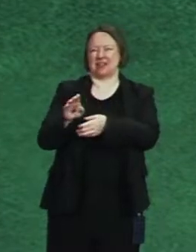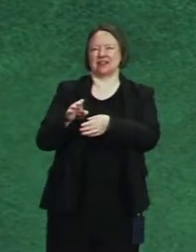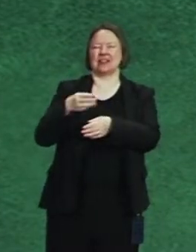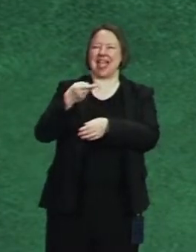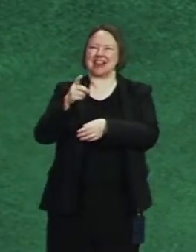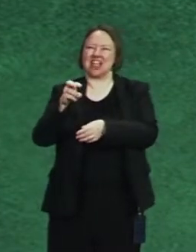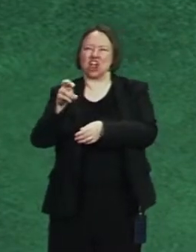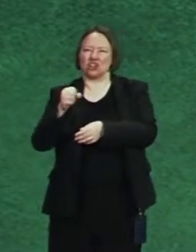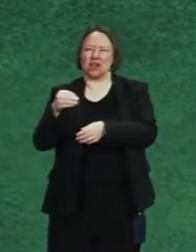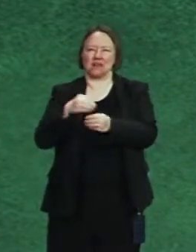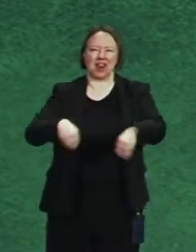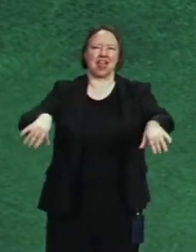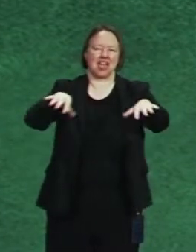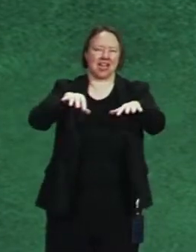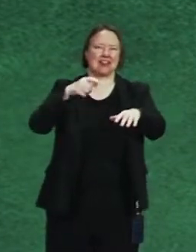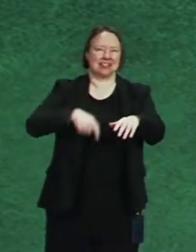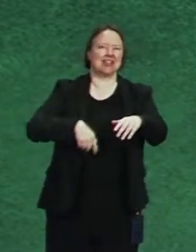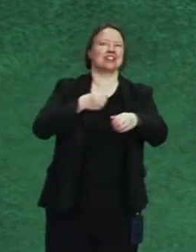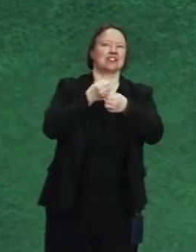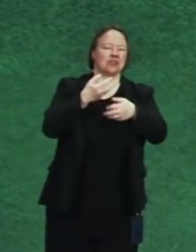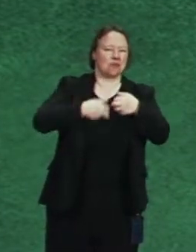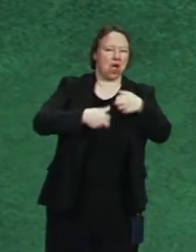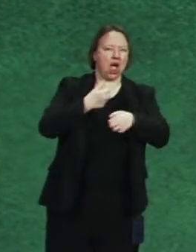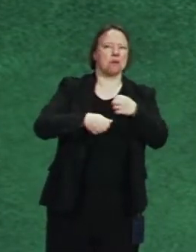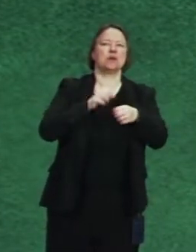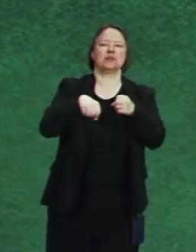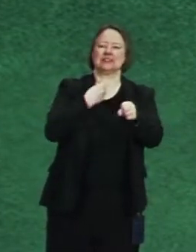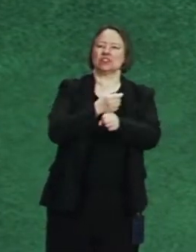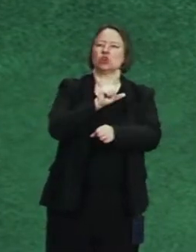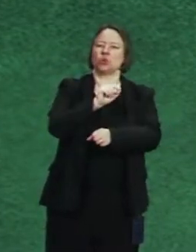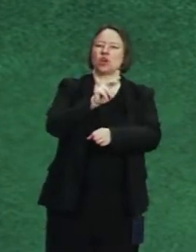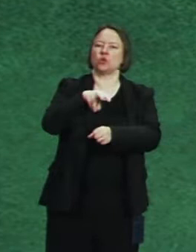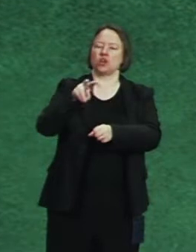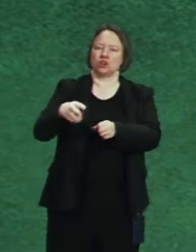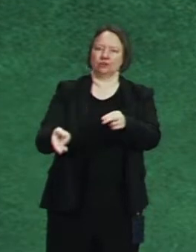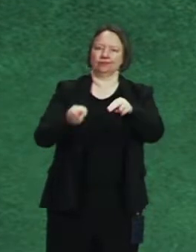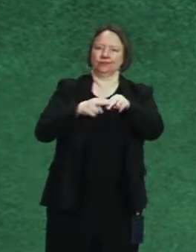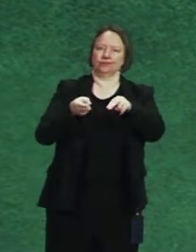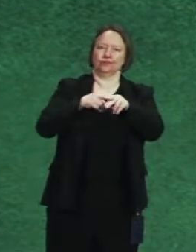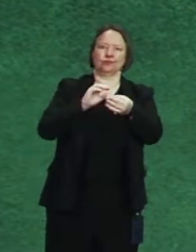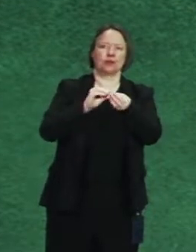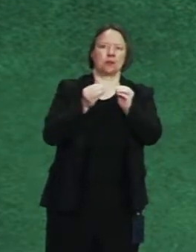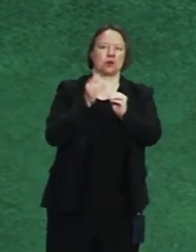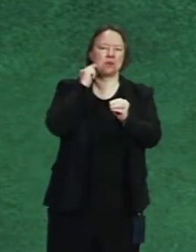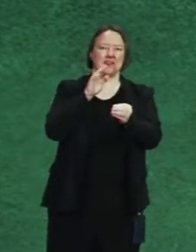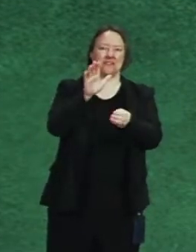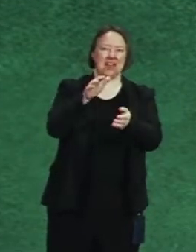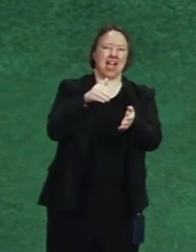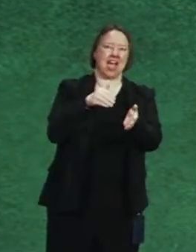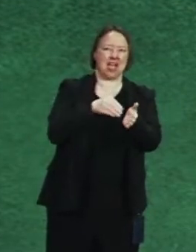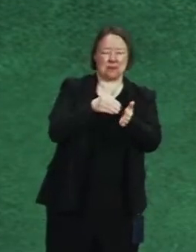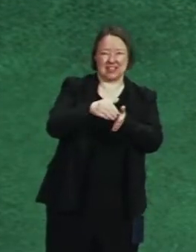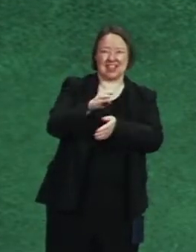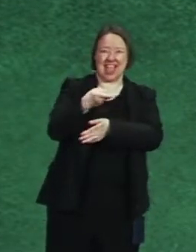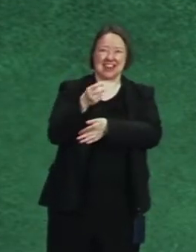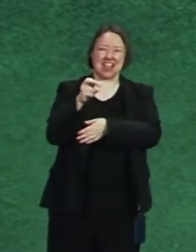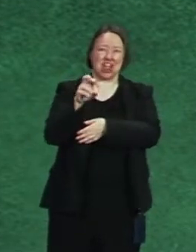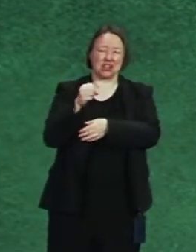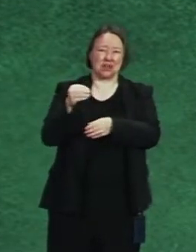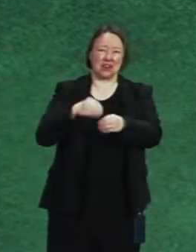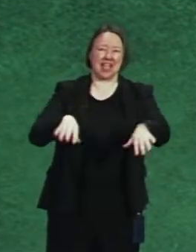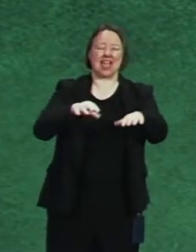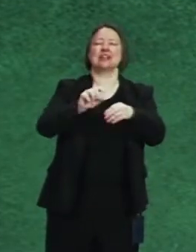number has grown to become 7.9 billion people in 2022, with agriculture utilizing 5 billion hectares of land. In